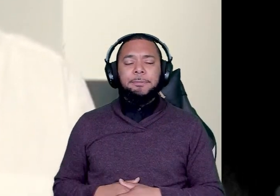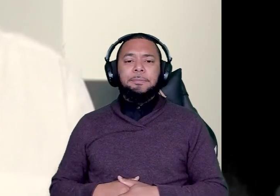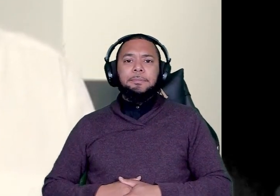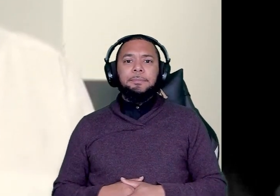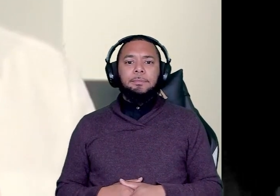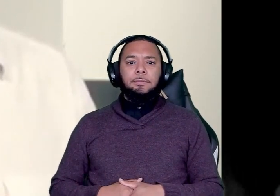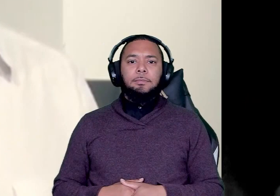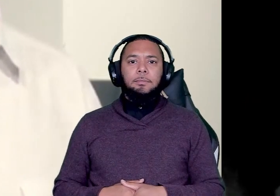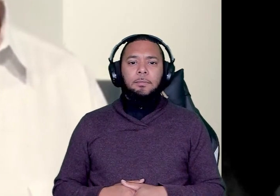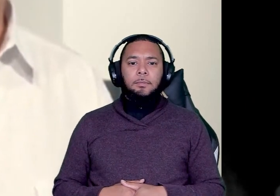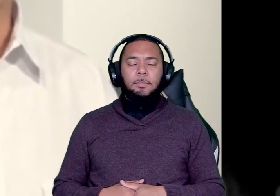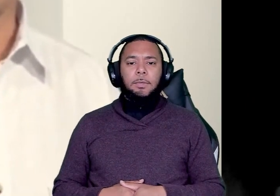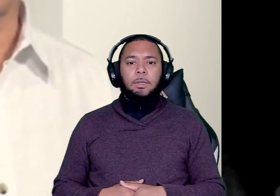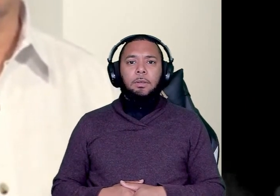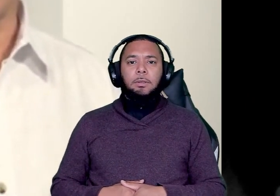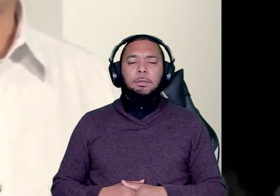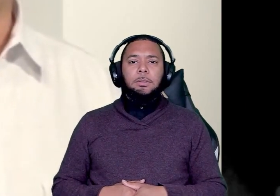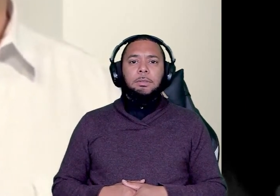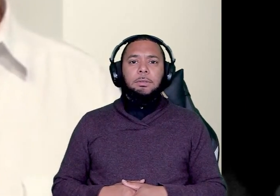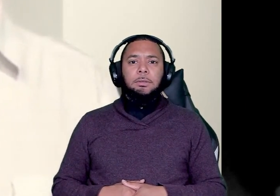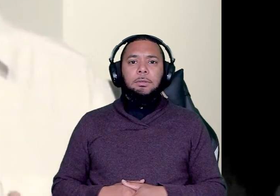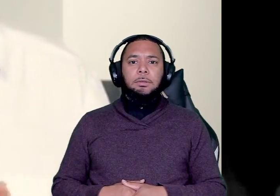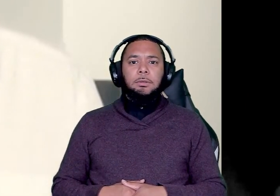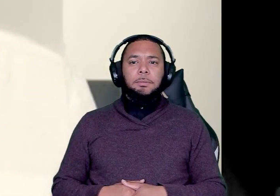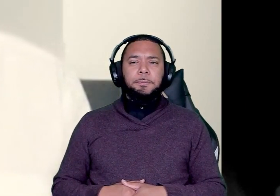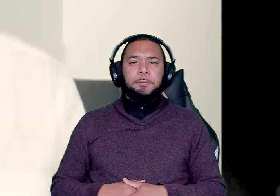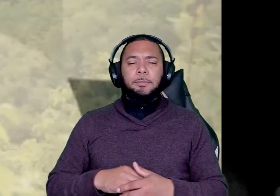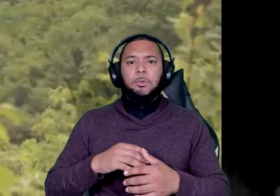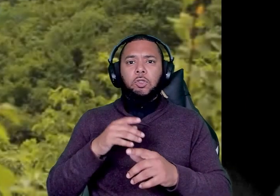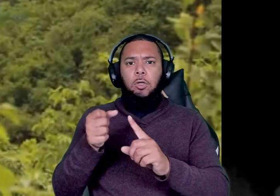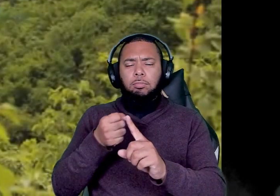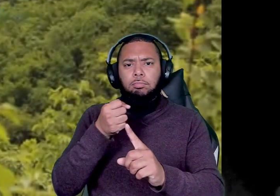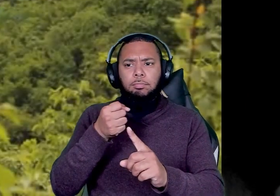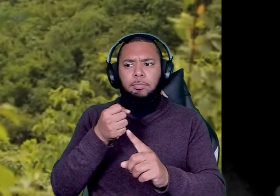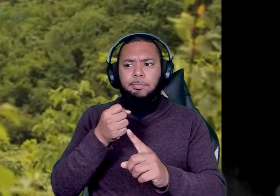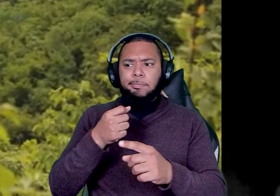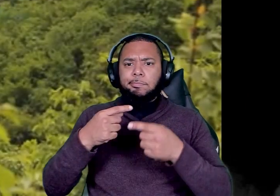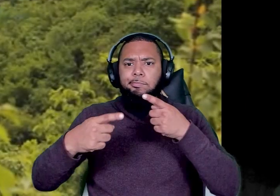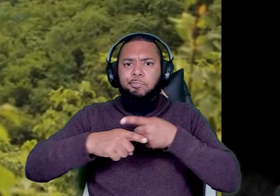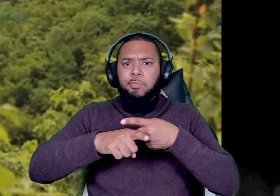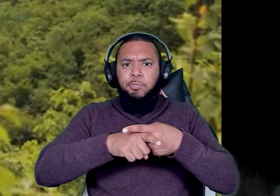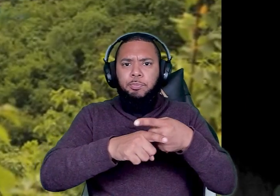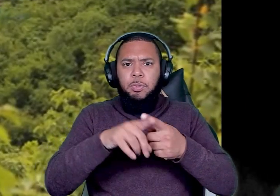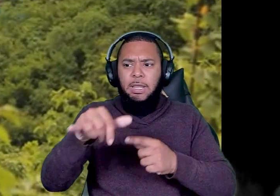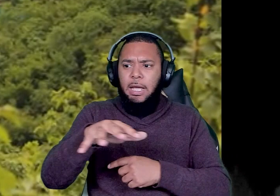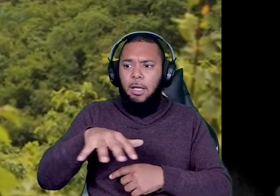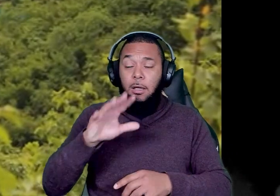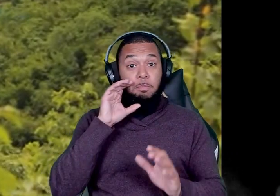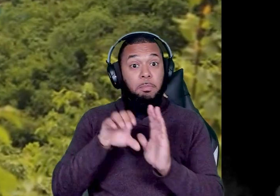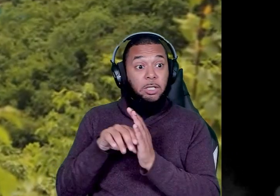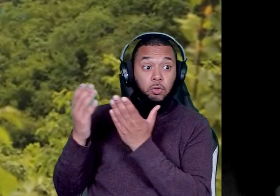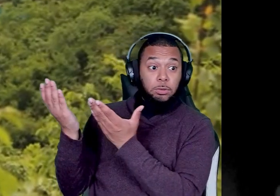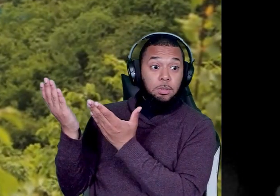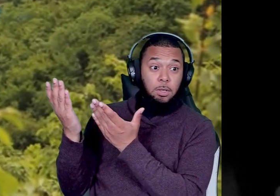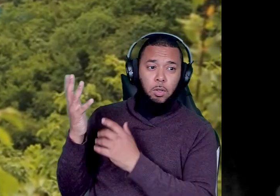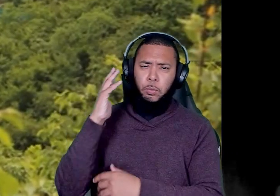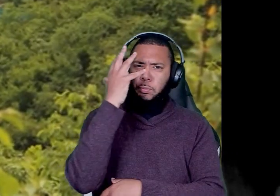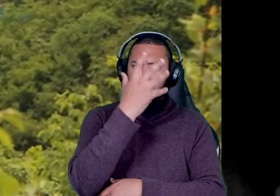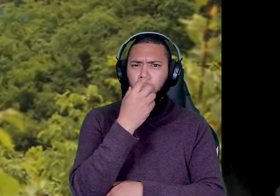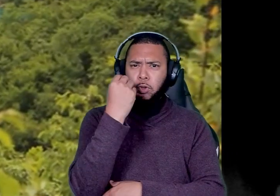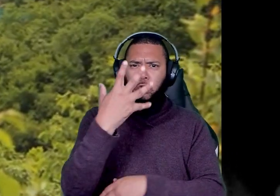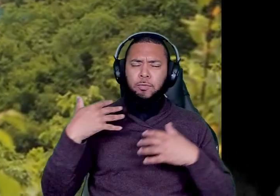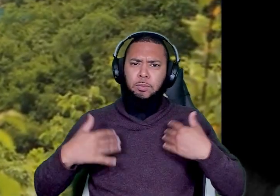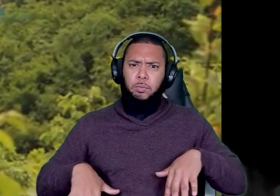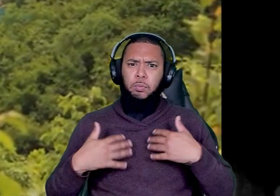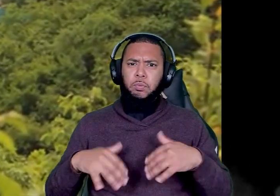rainfall. What are some of the issues with the Mediterranean/chaparral biome? Well, this is a picture of it. It's a very beautiful place to live,